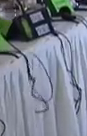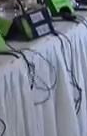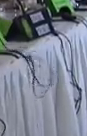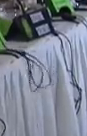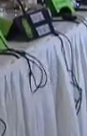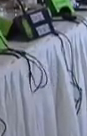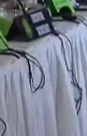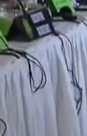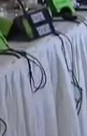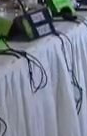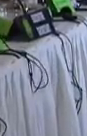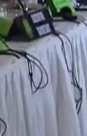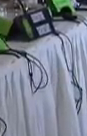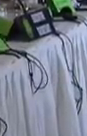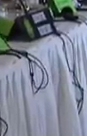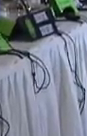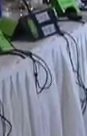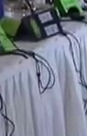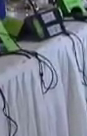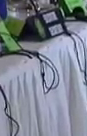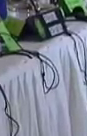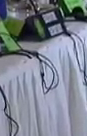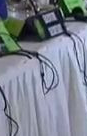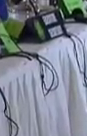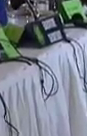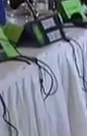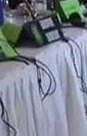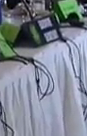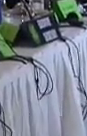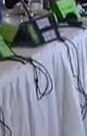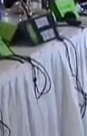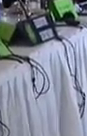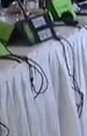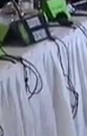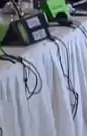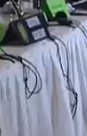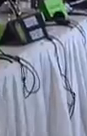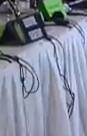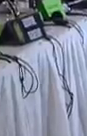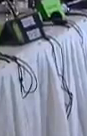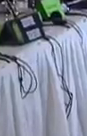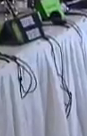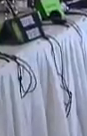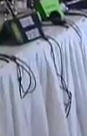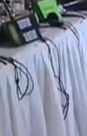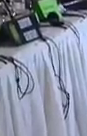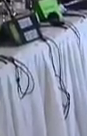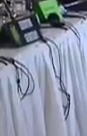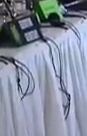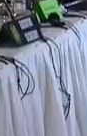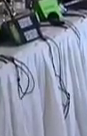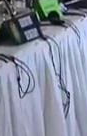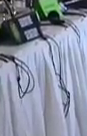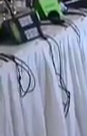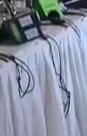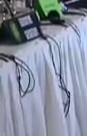or advisors to the respective missions to take up their seats at the top table.